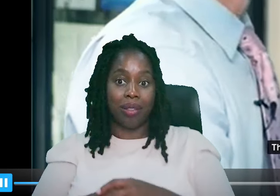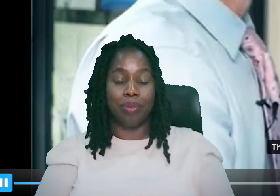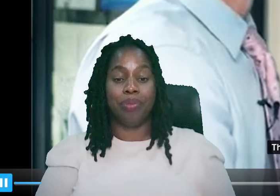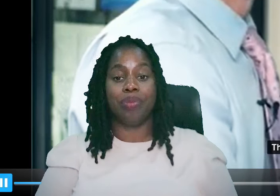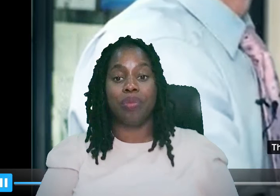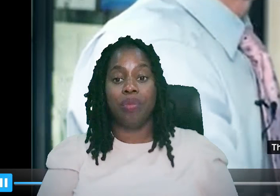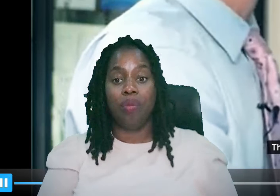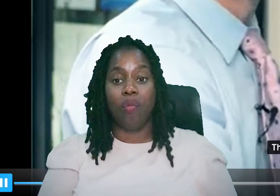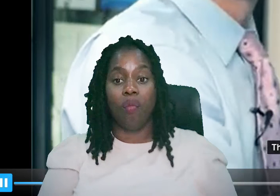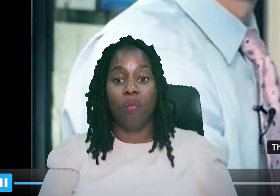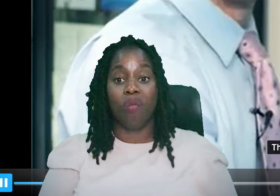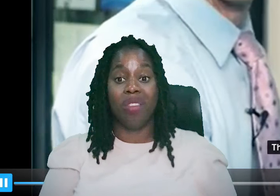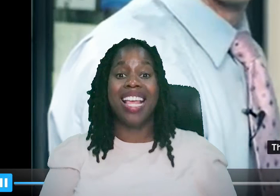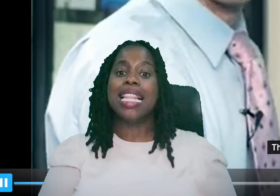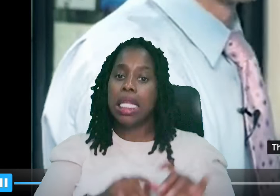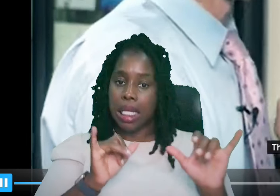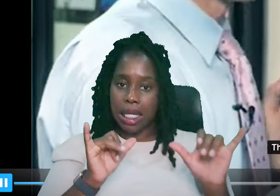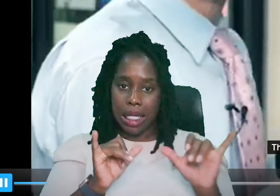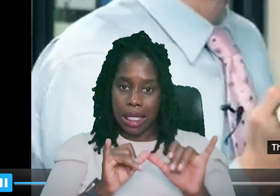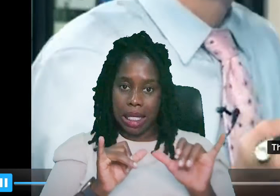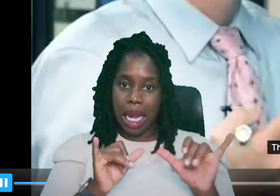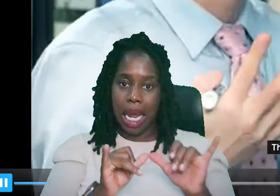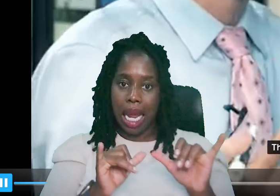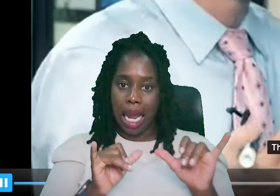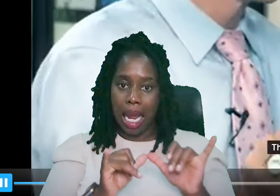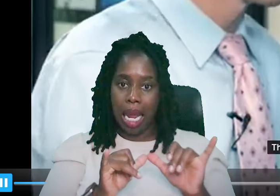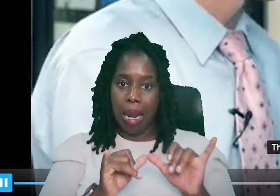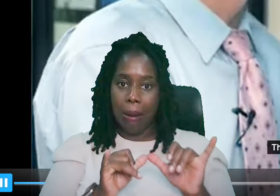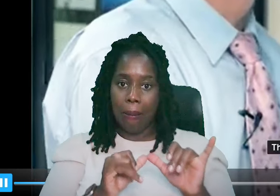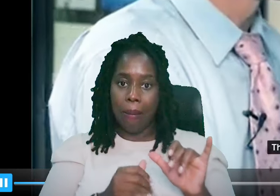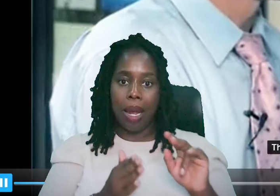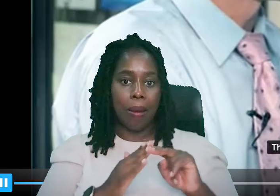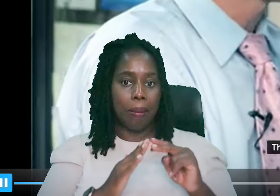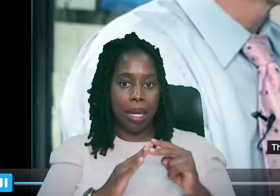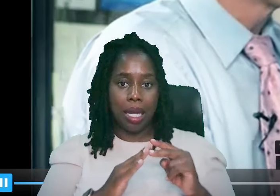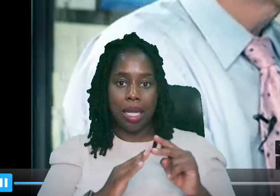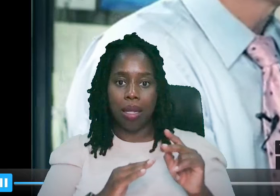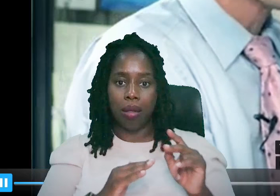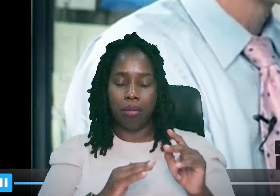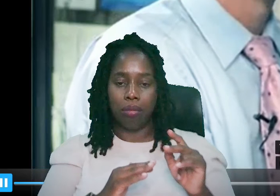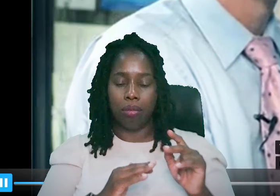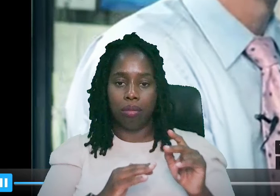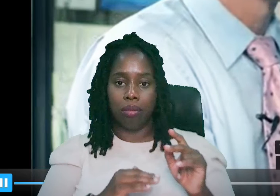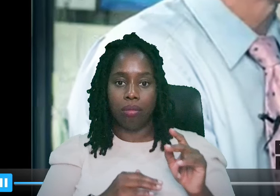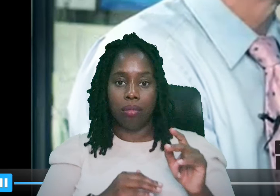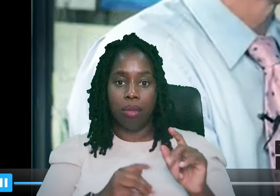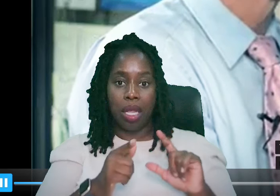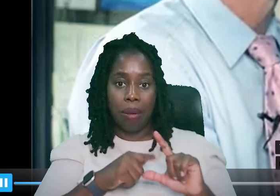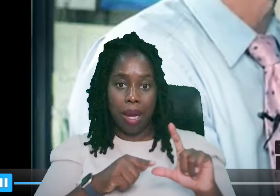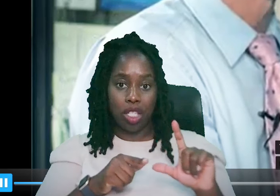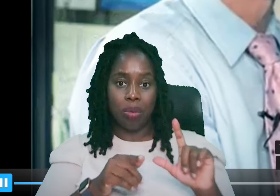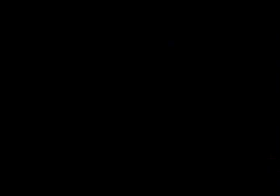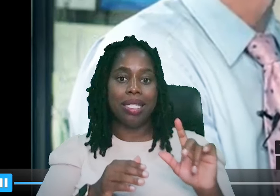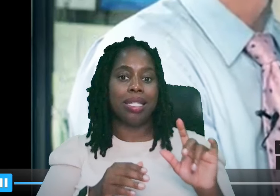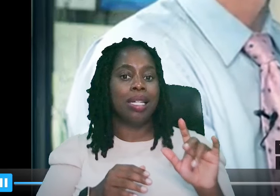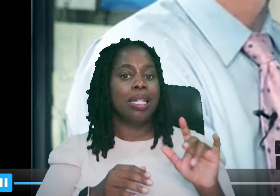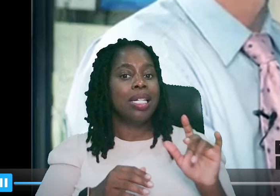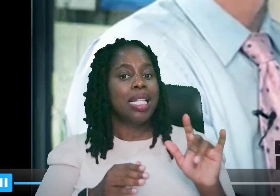These are equivalent expressions, right? They mean the same thing. Again, the most important thing is that you remember to write